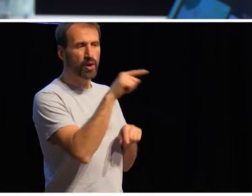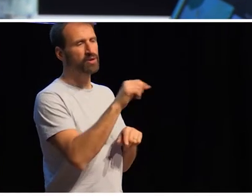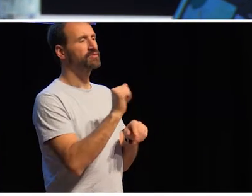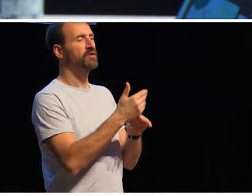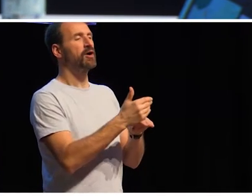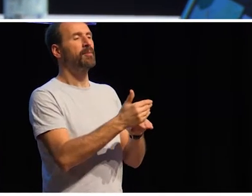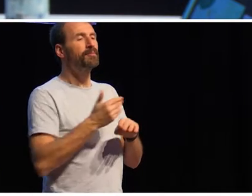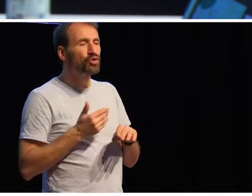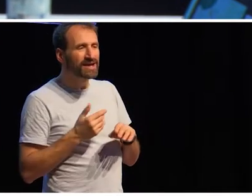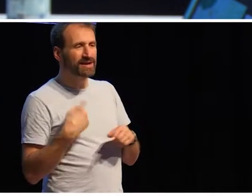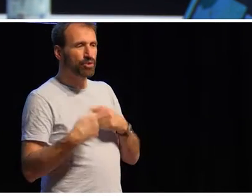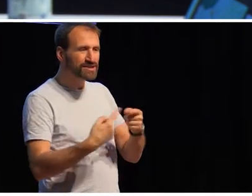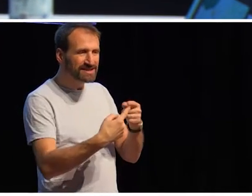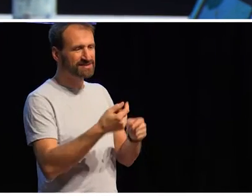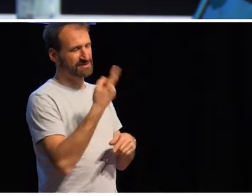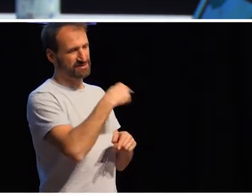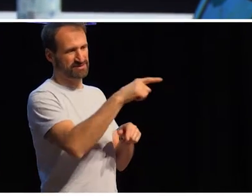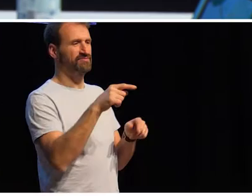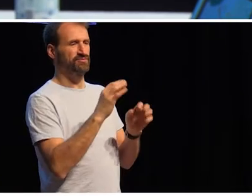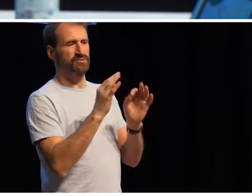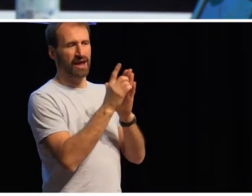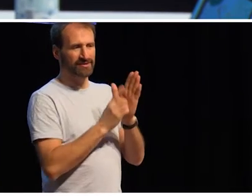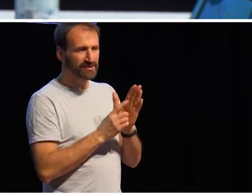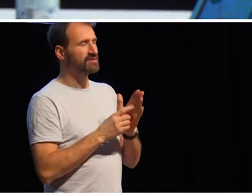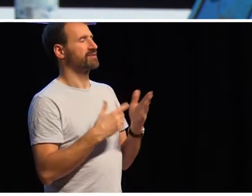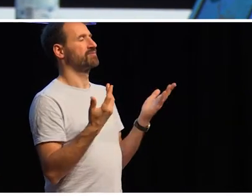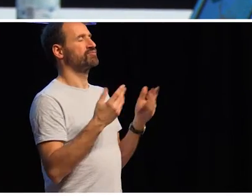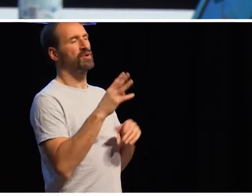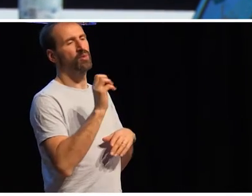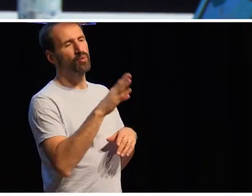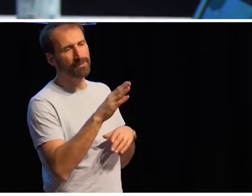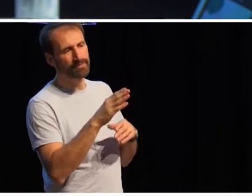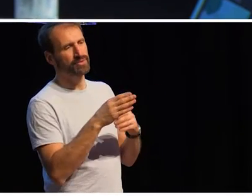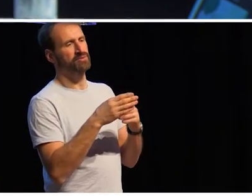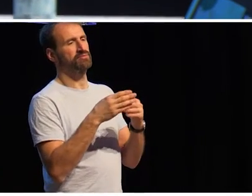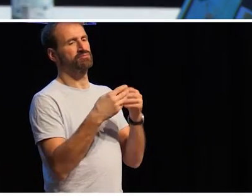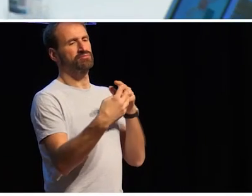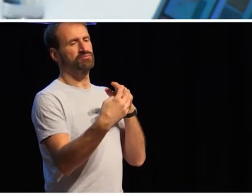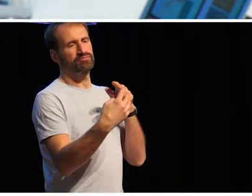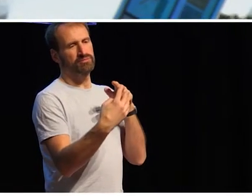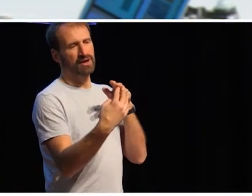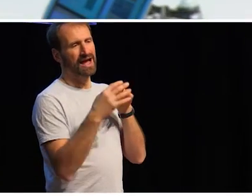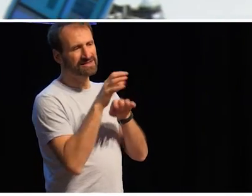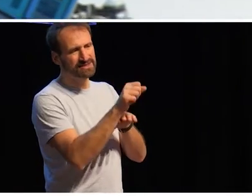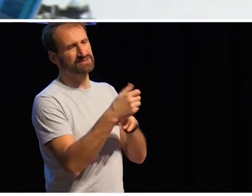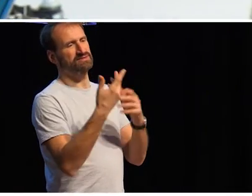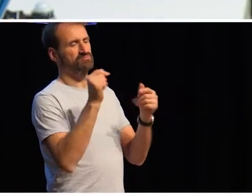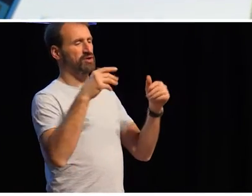You can also have some web interfaces, some web visualization on that device, and so on. And then there is also,